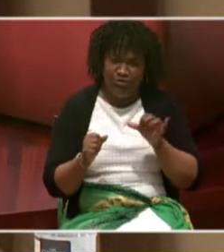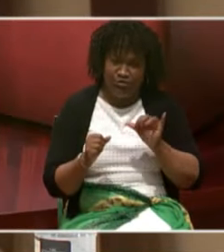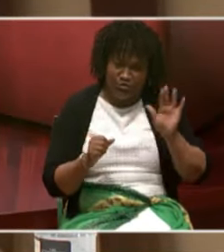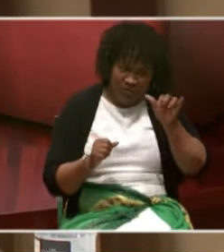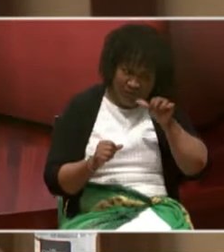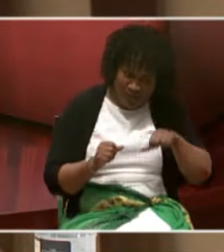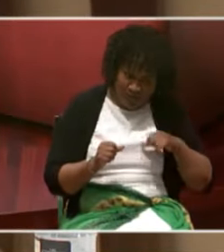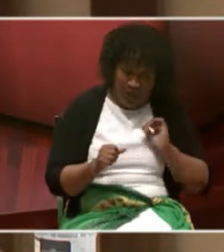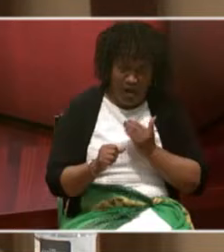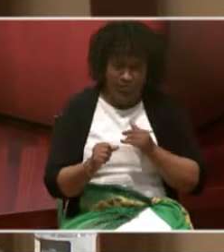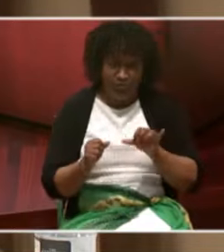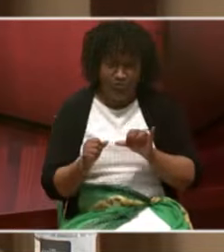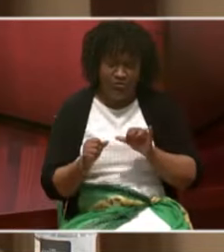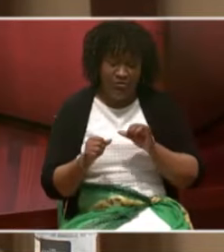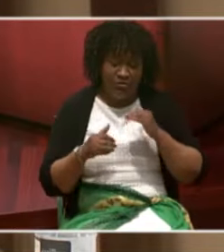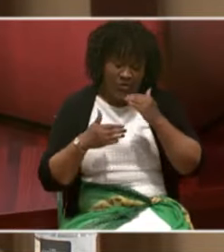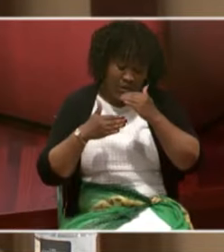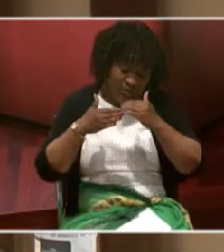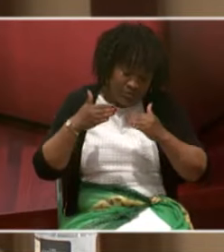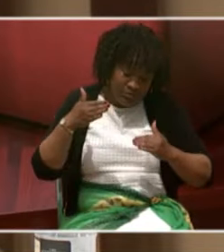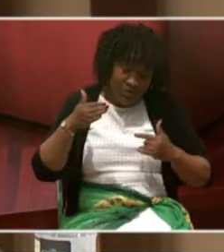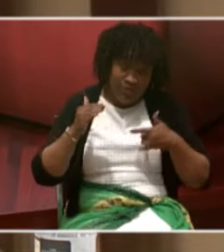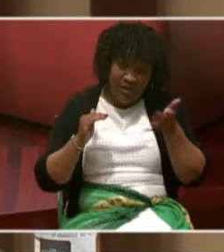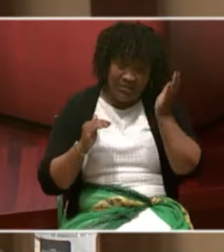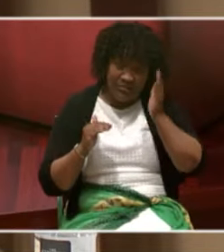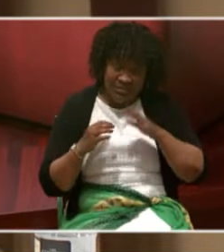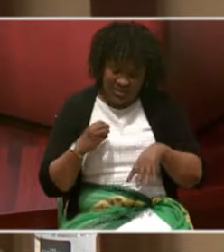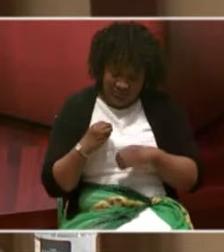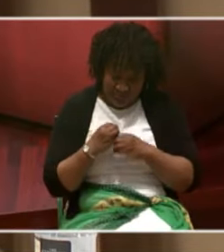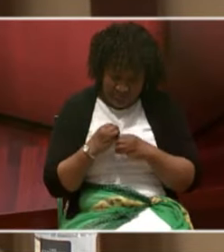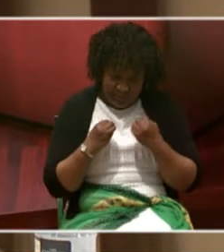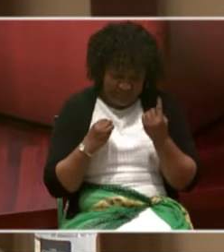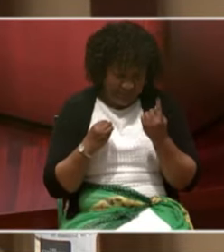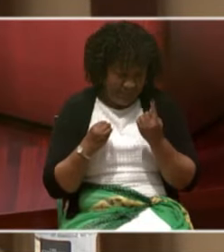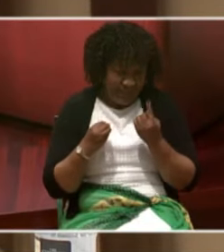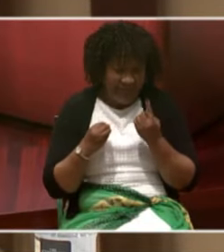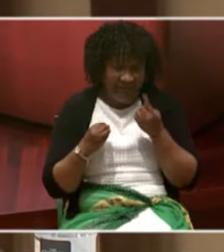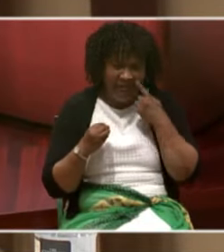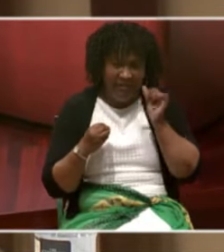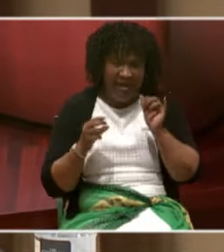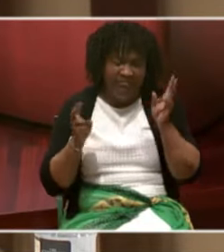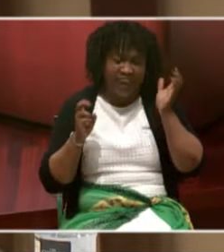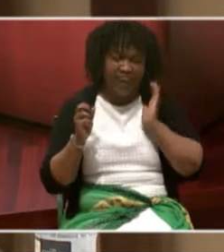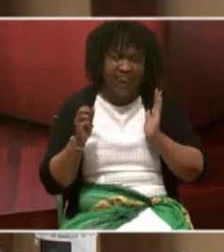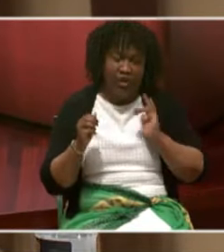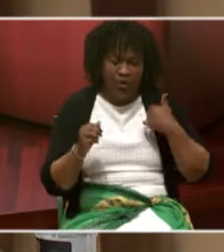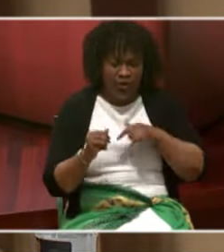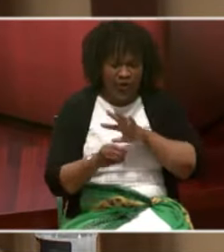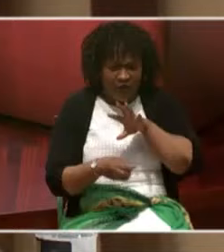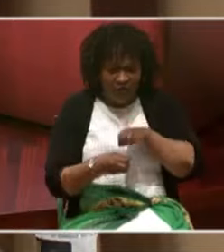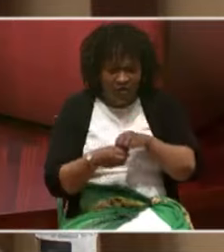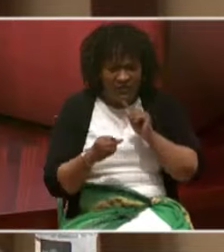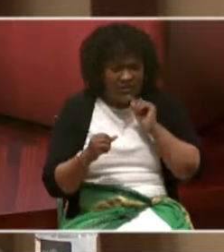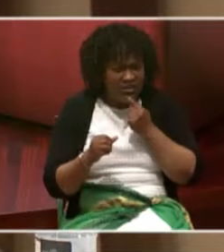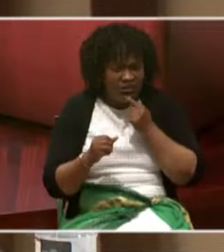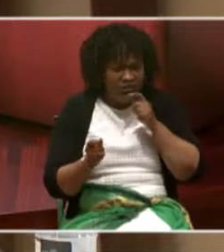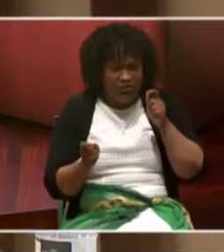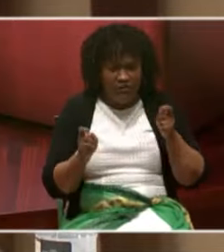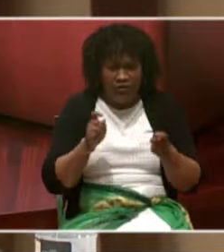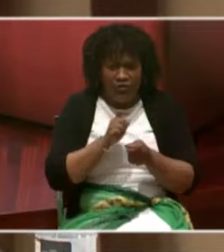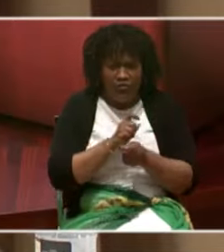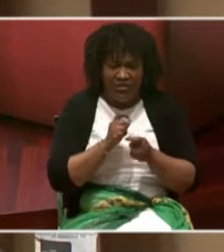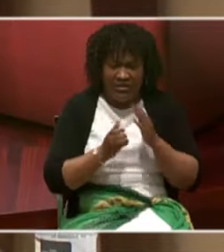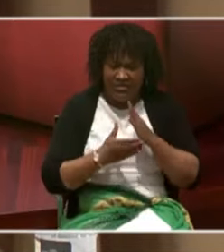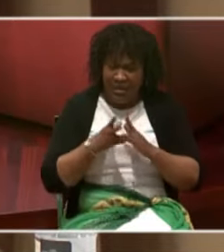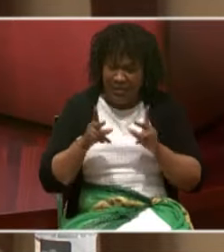little conference, a consultation with Mr. Wilkin, Roy Wilkin of the NAACP, and A. Philip Randolph,